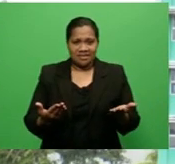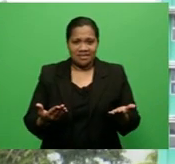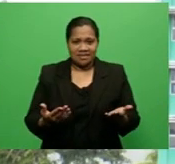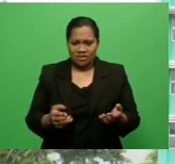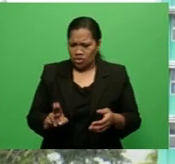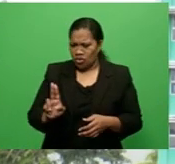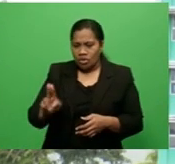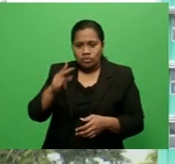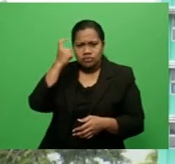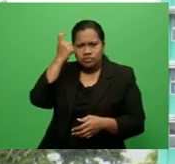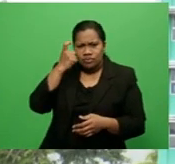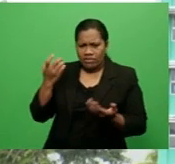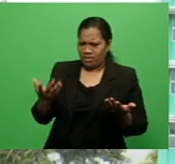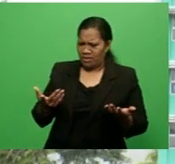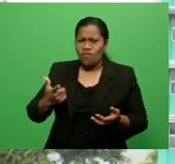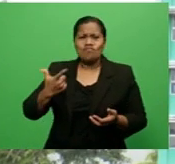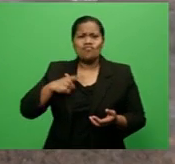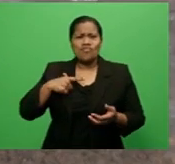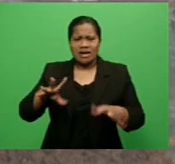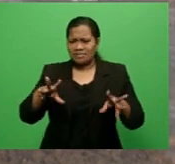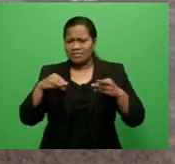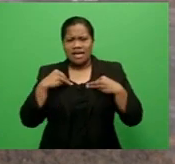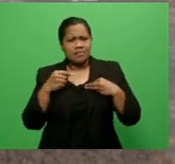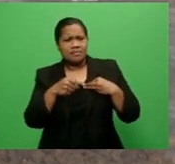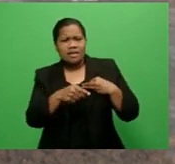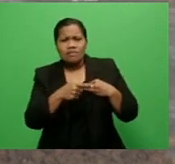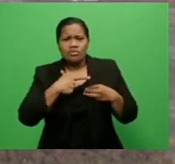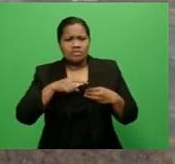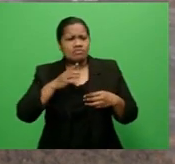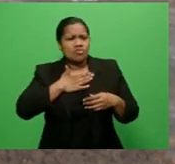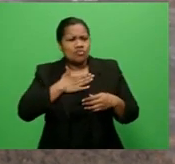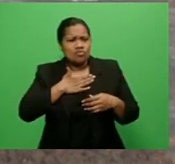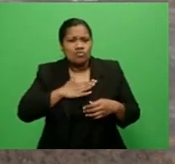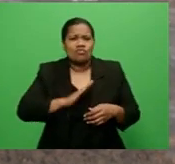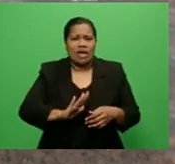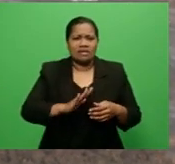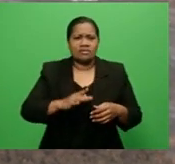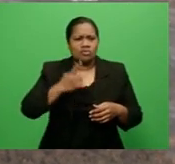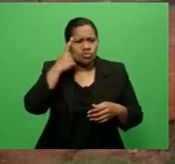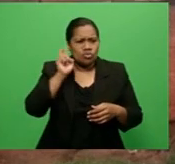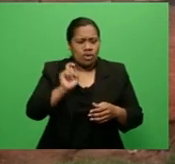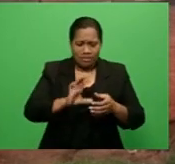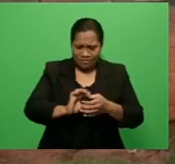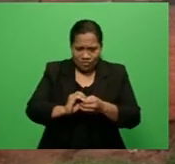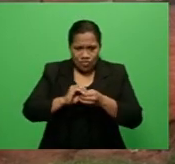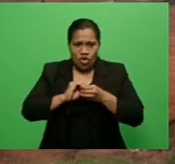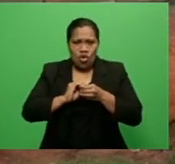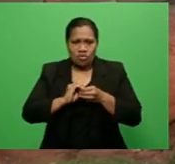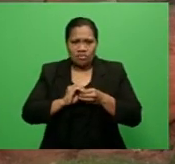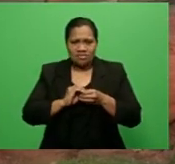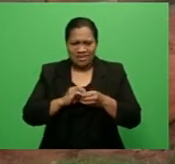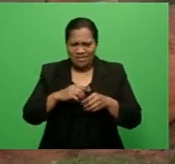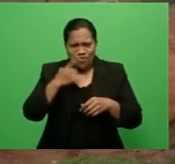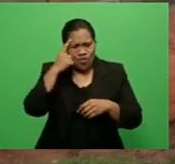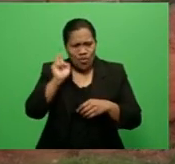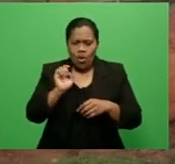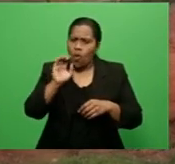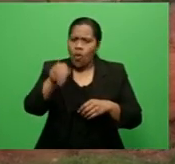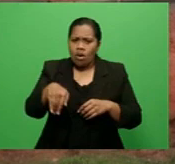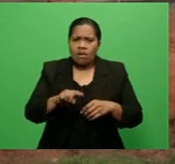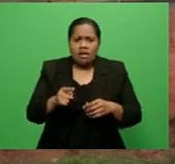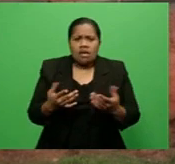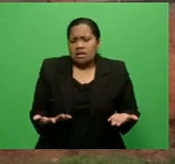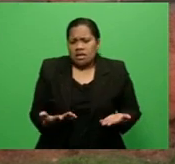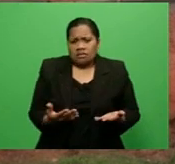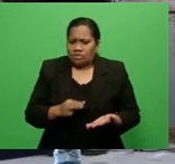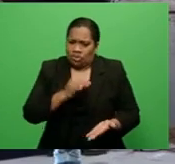concern is, like, while she has accepted it because she wants to call something own a property and call it a home, she's really not sure what she's